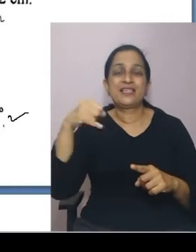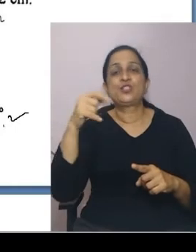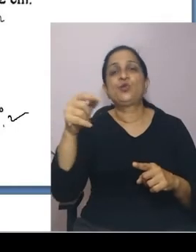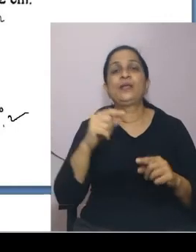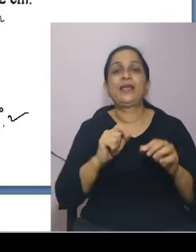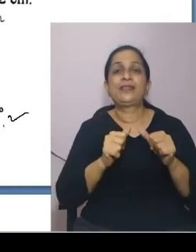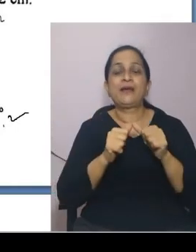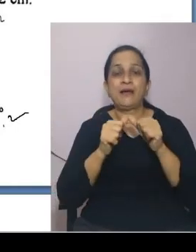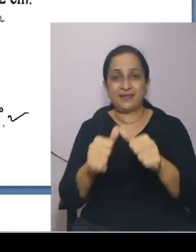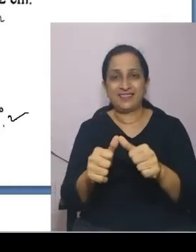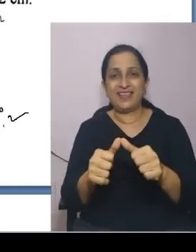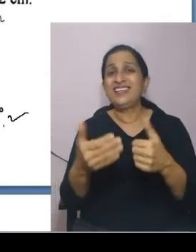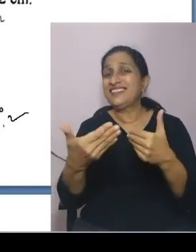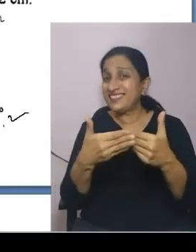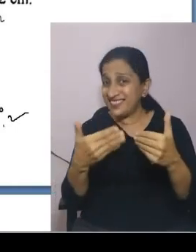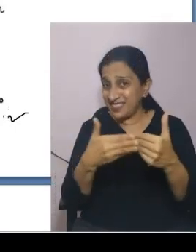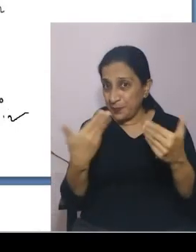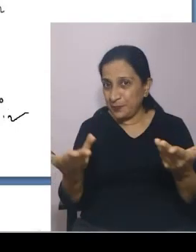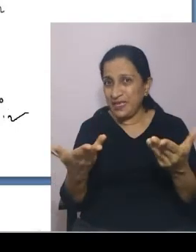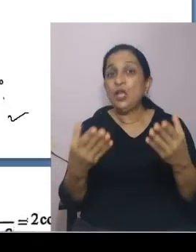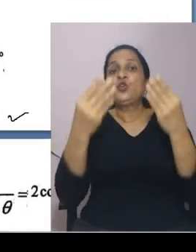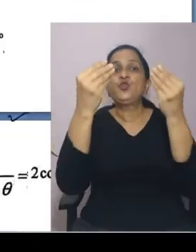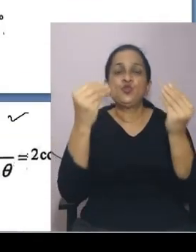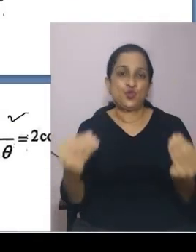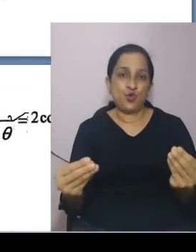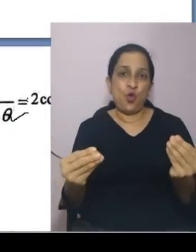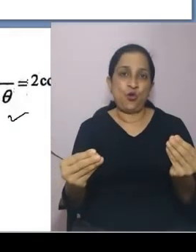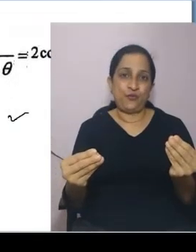286.36. Very simple.